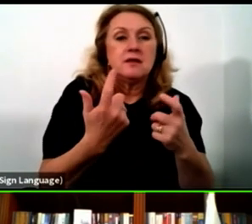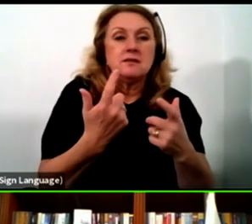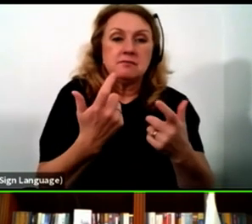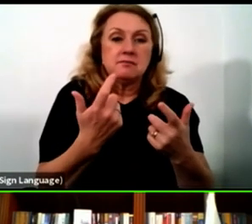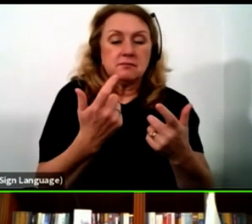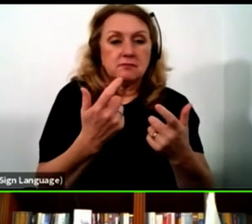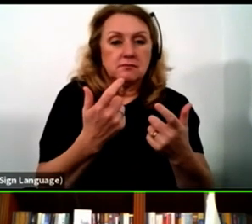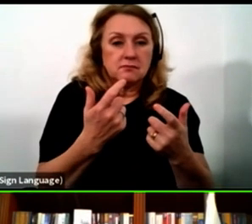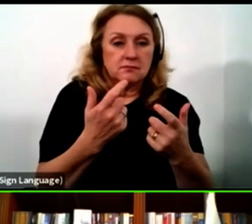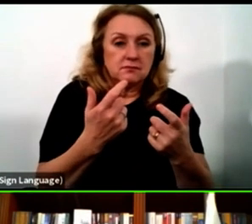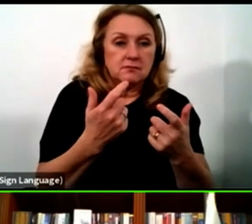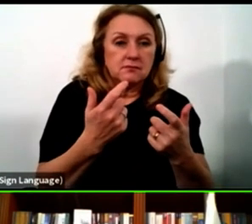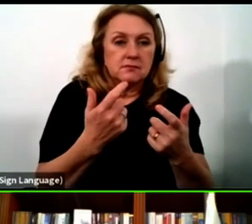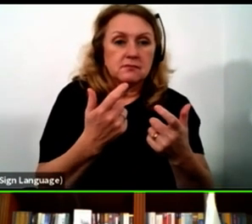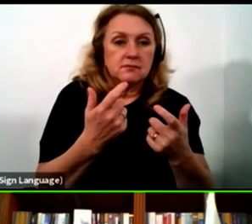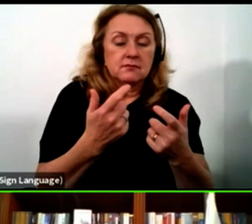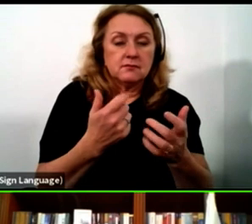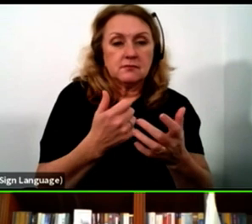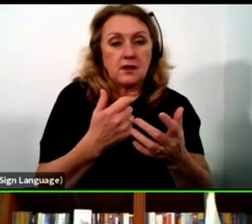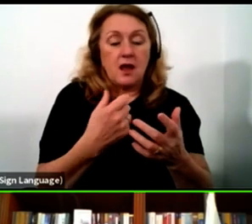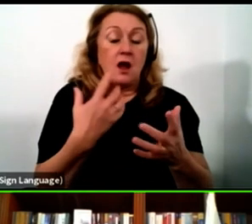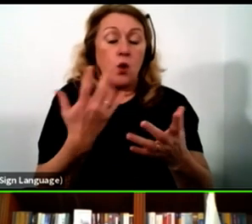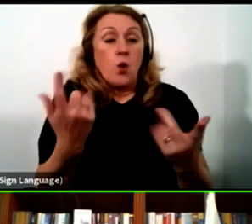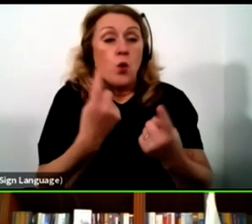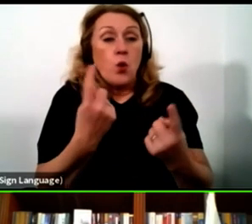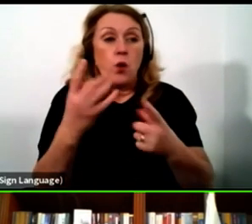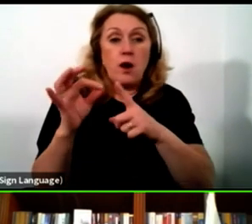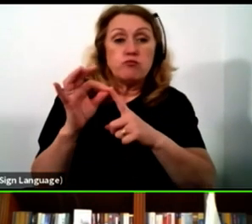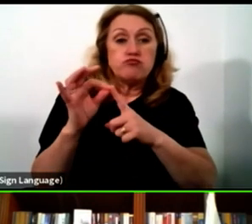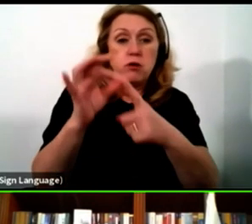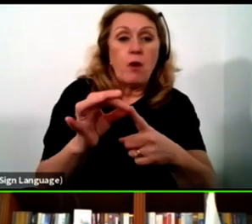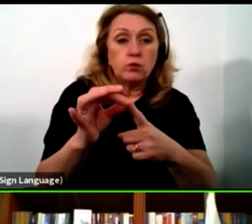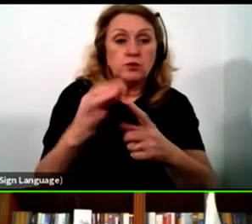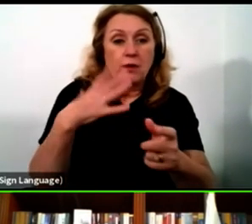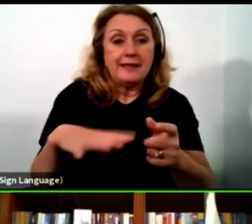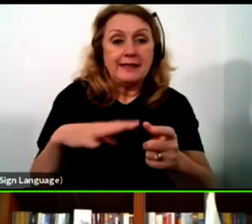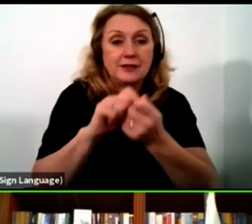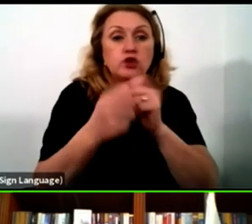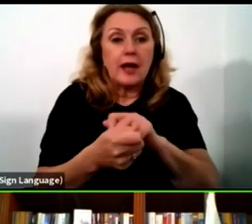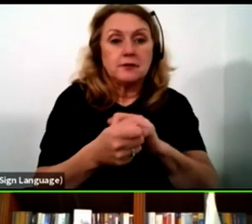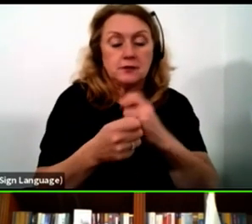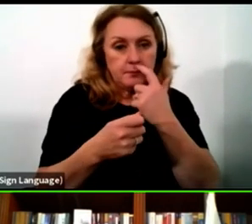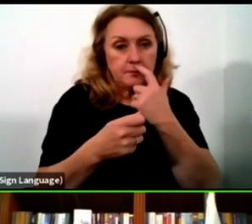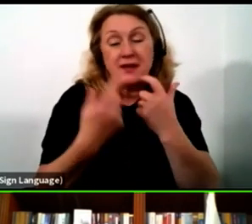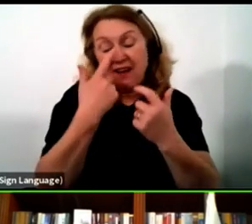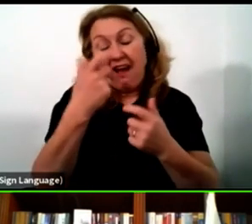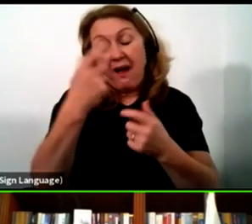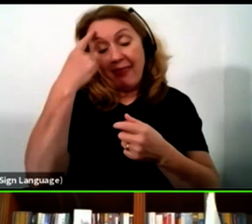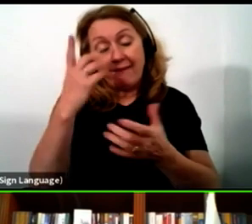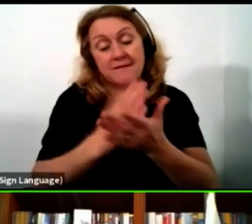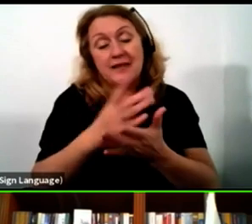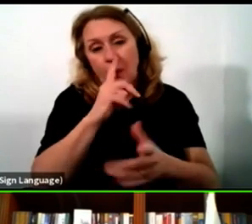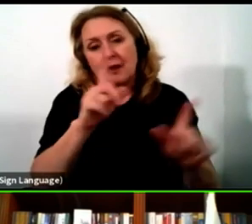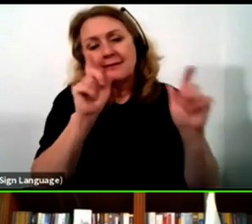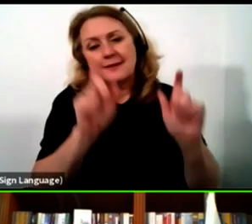suit the purpose of those who feel they are shortchanged. But it is there to stay. But to get into